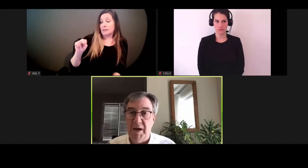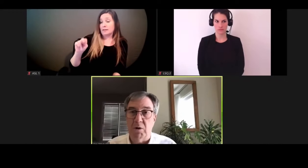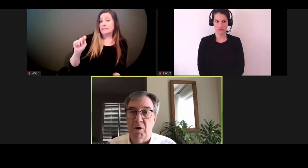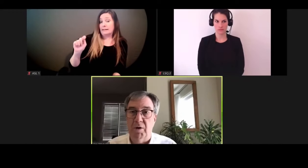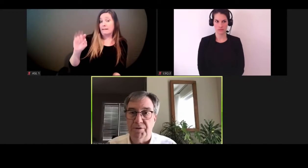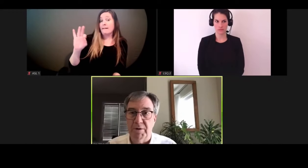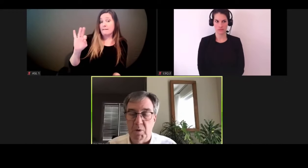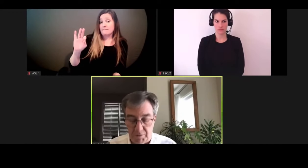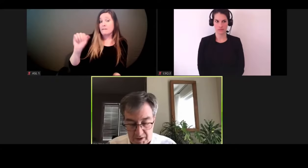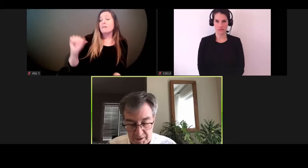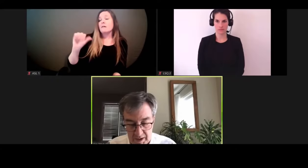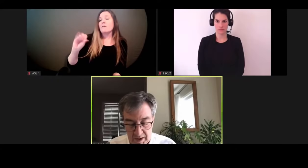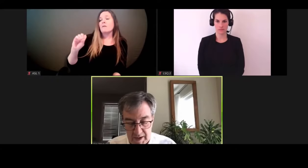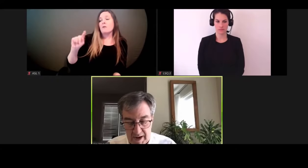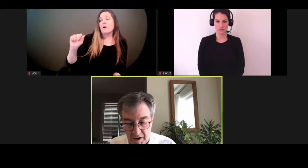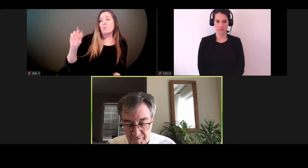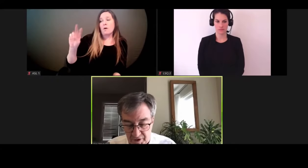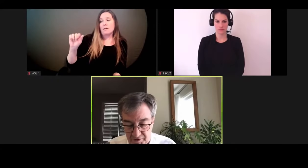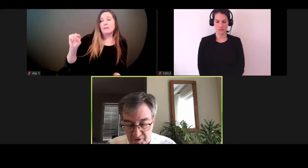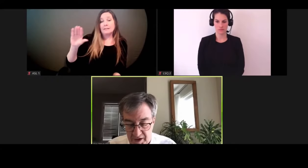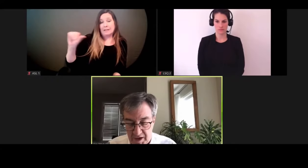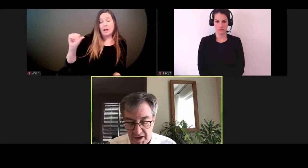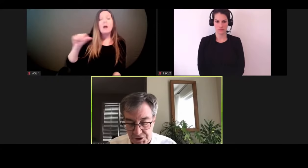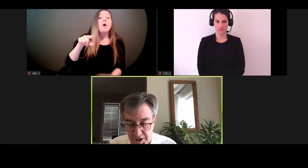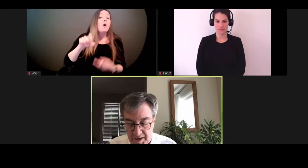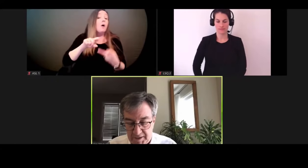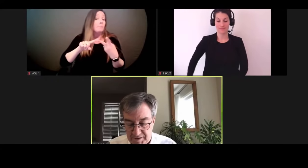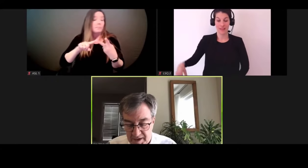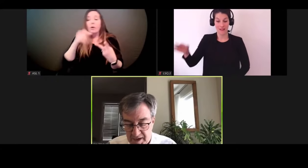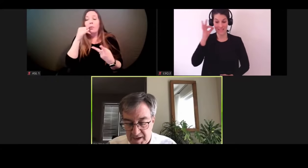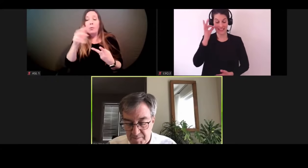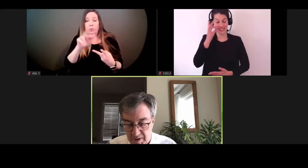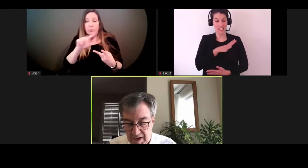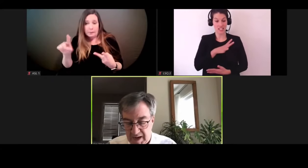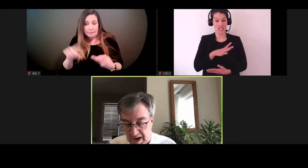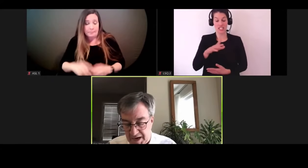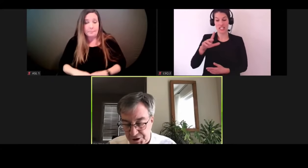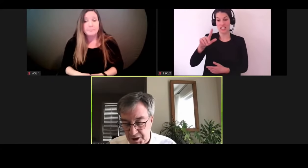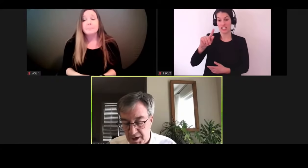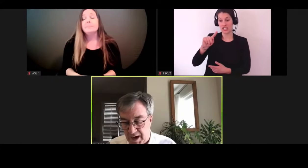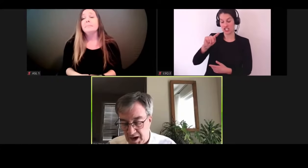hntf@ottawa.ca or call 311. Et en français,